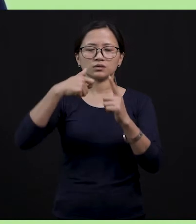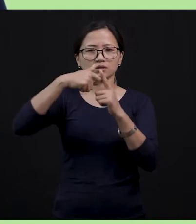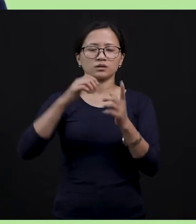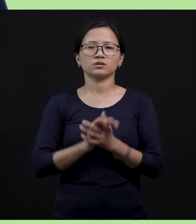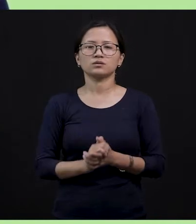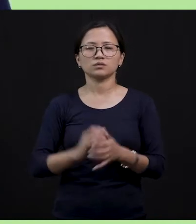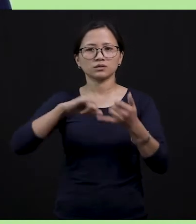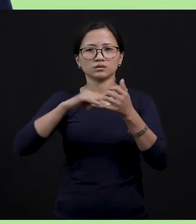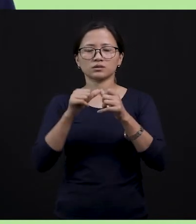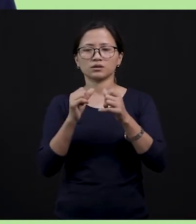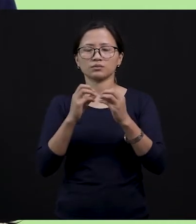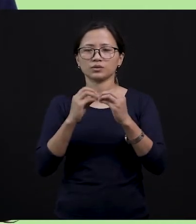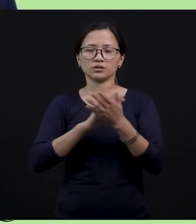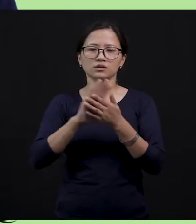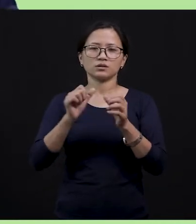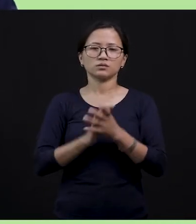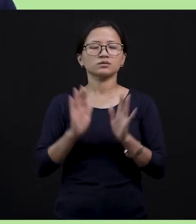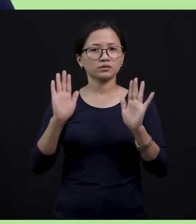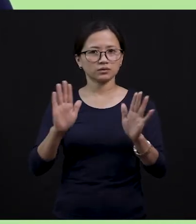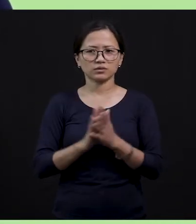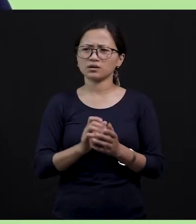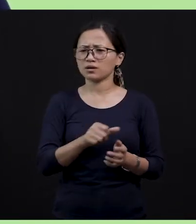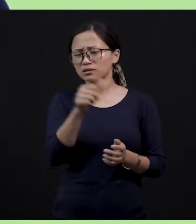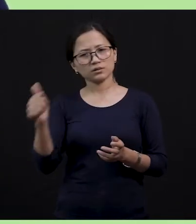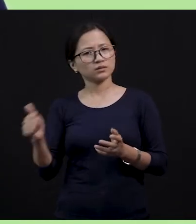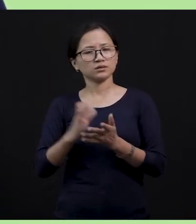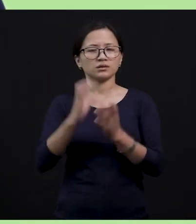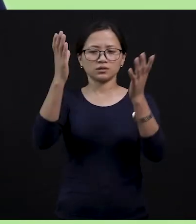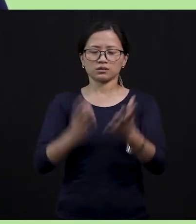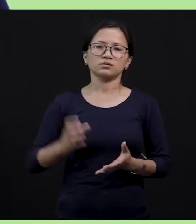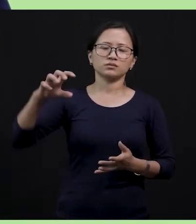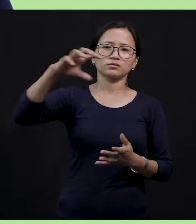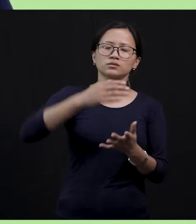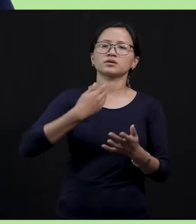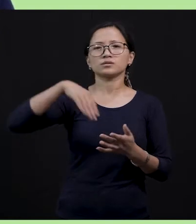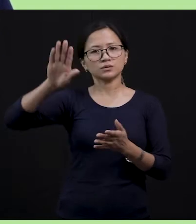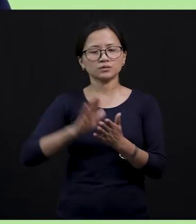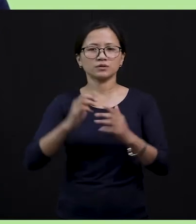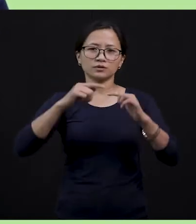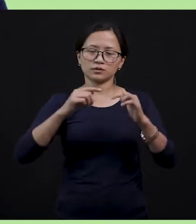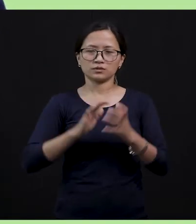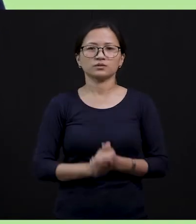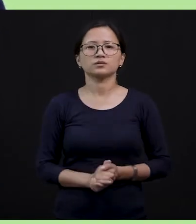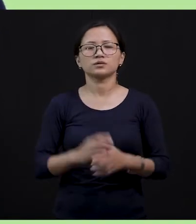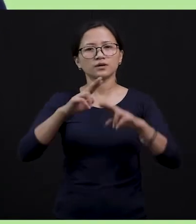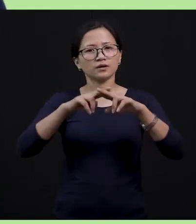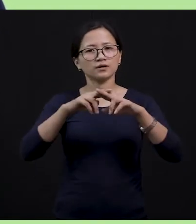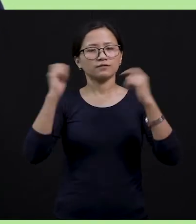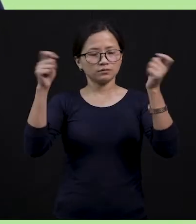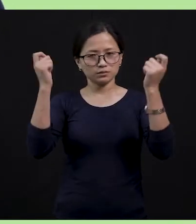world, any part of the country, and I can vote. So elections is a part of a democratic, we call it a